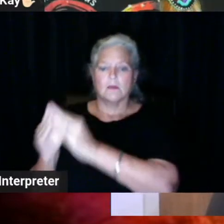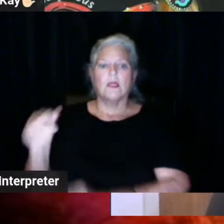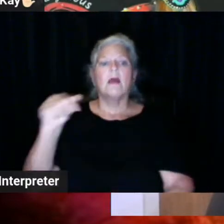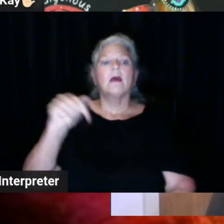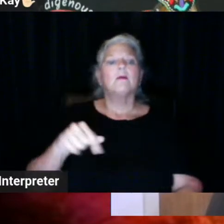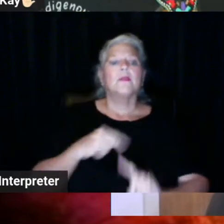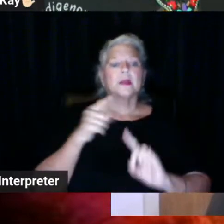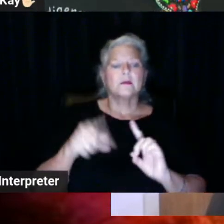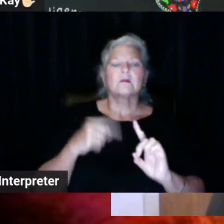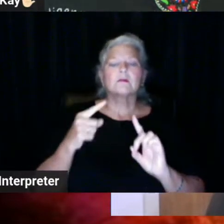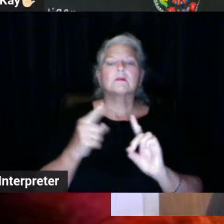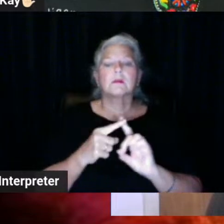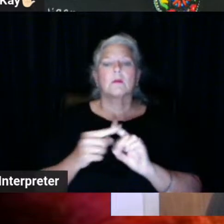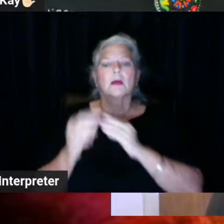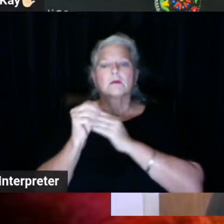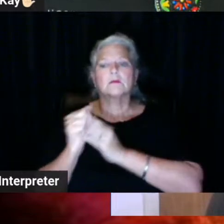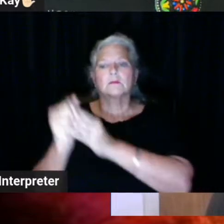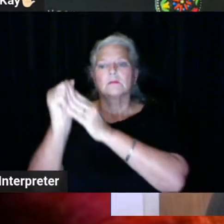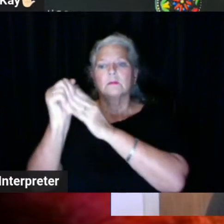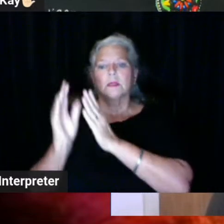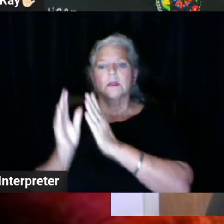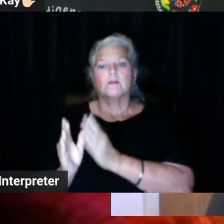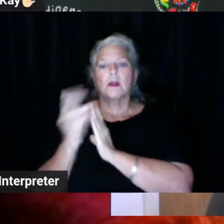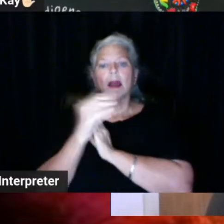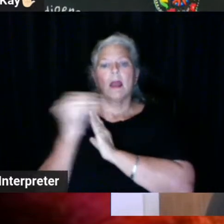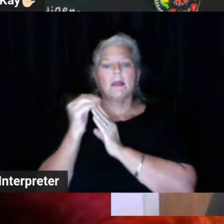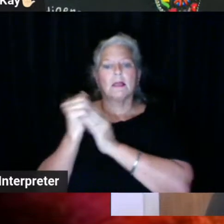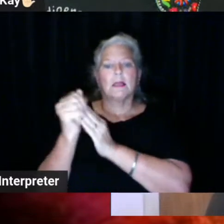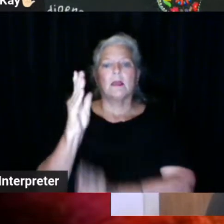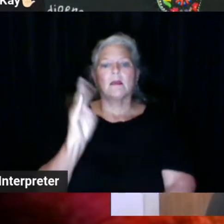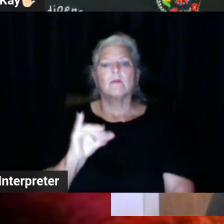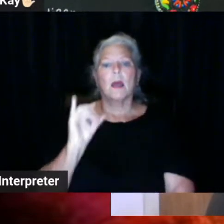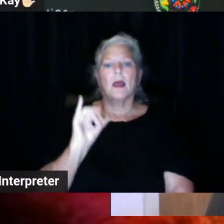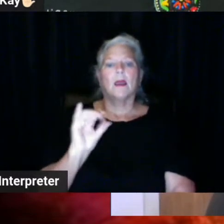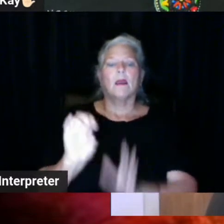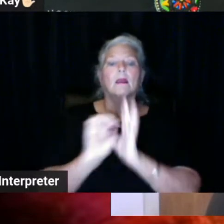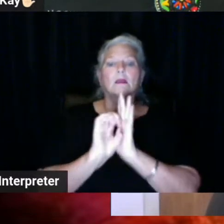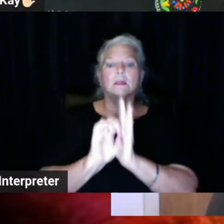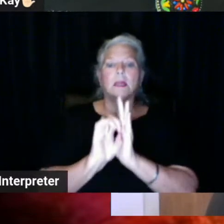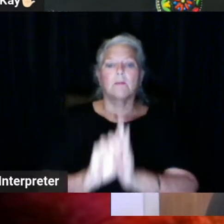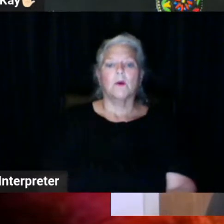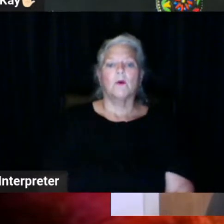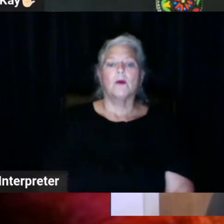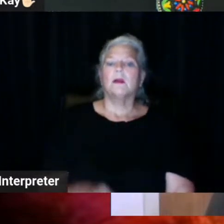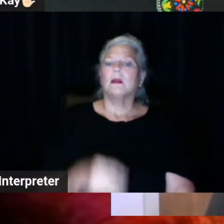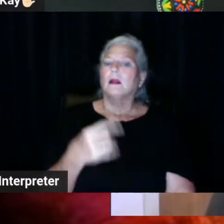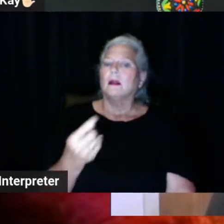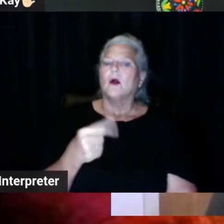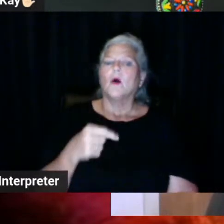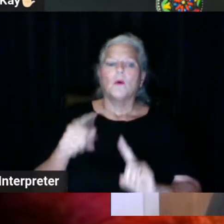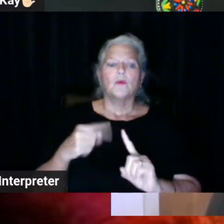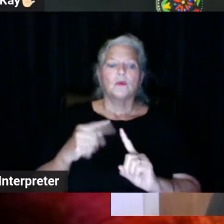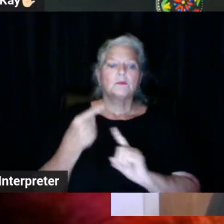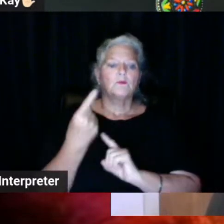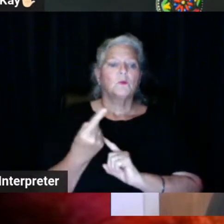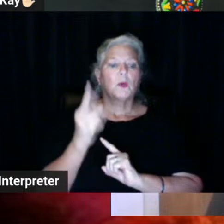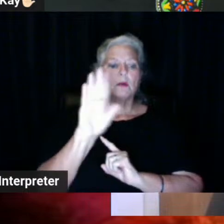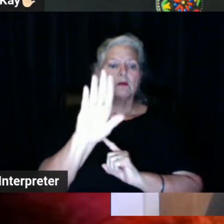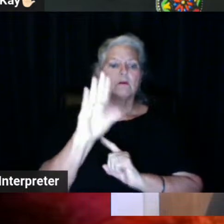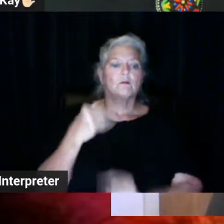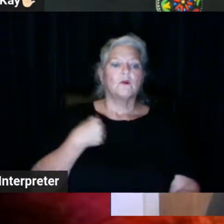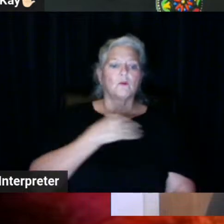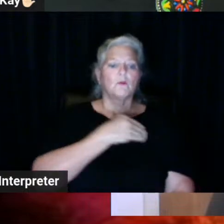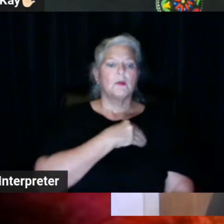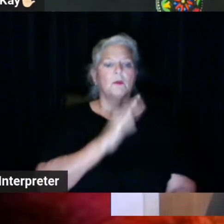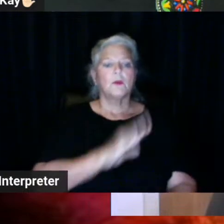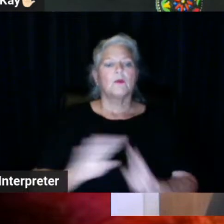by example. It is disingenuous to sit there and object to lack of civility when one of your own members acts in an uncivil